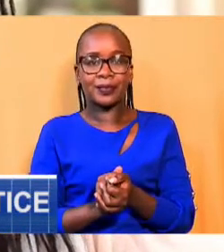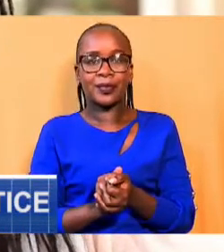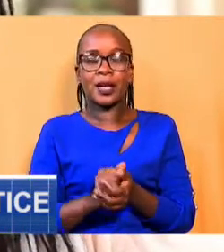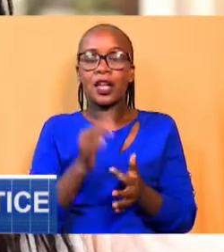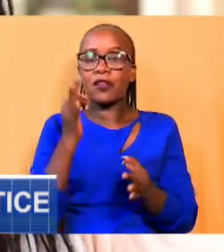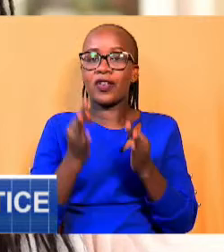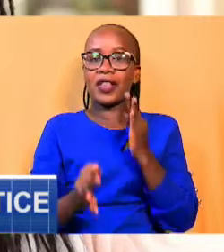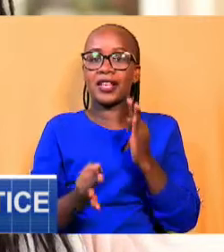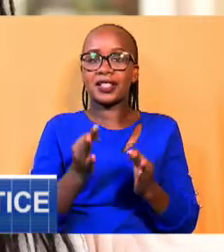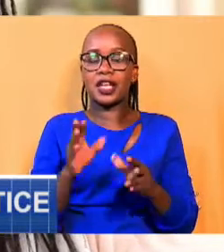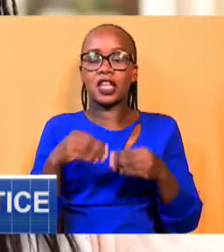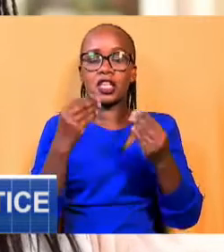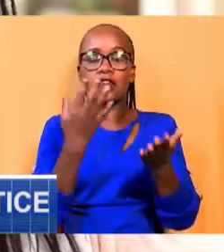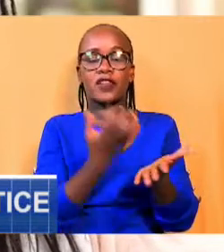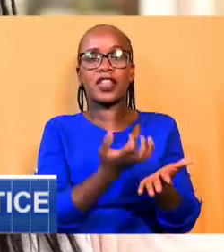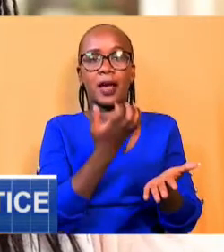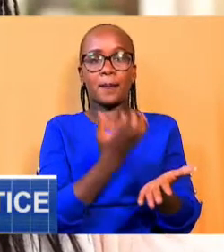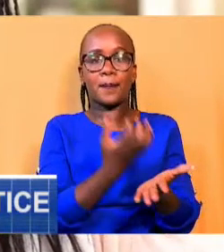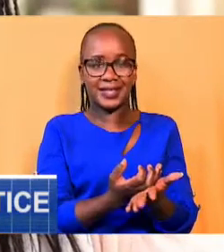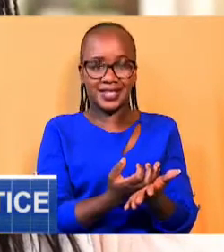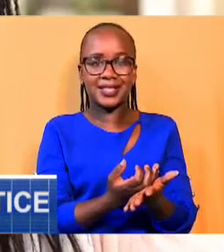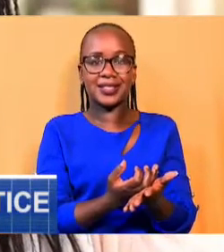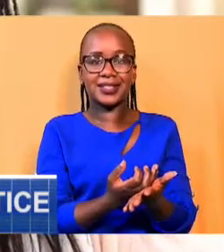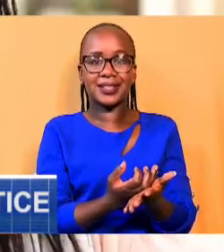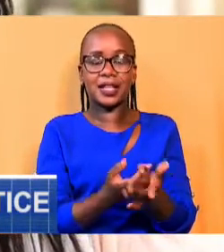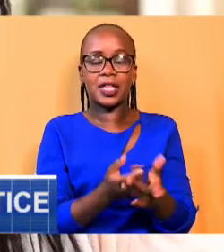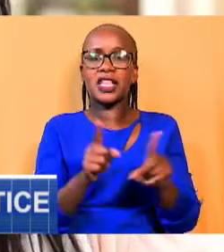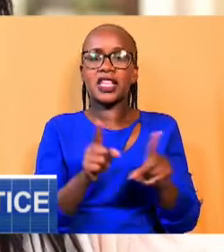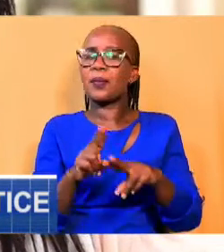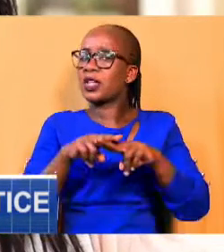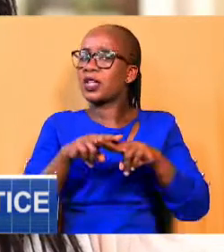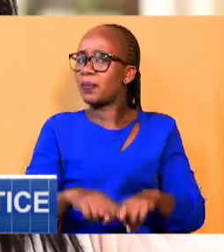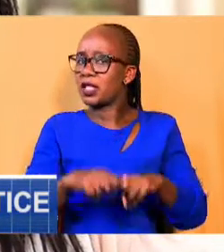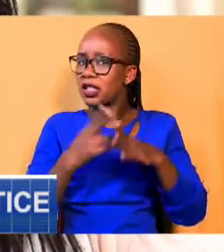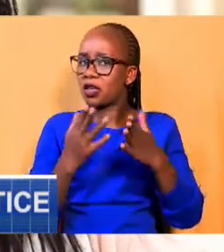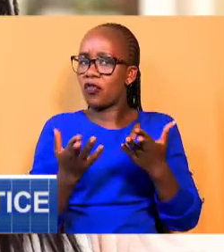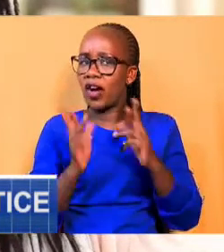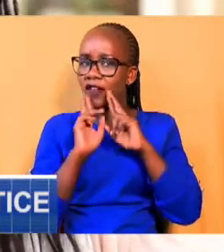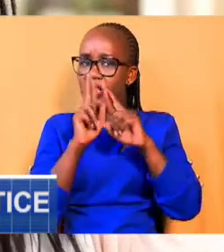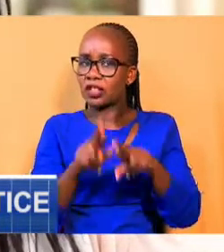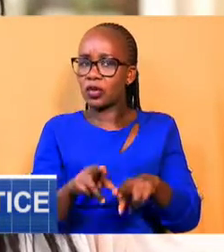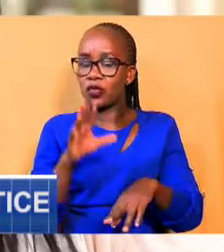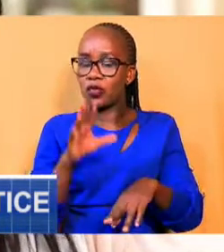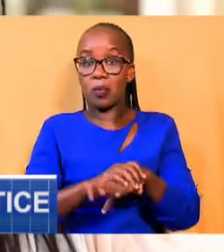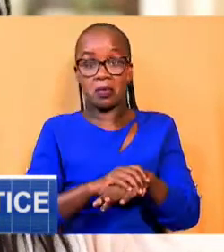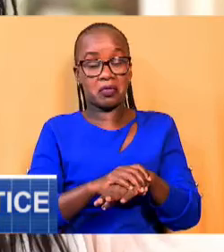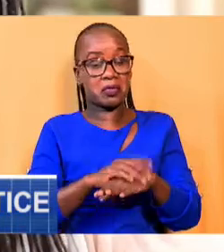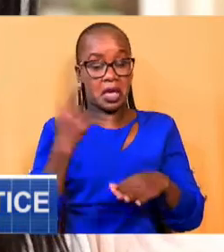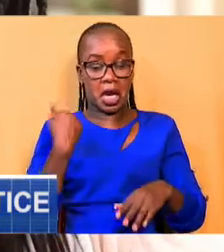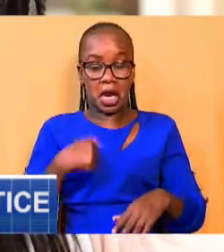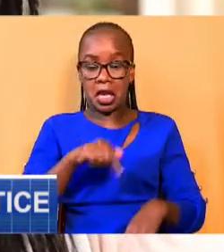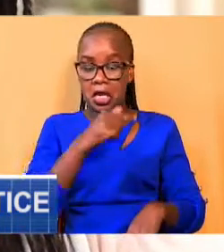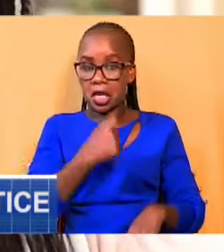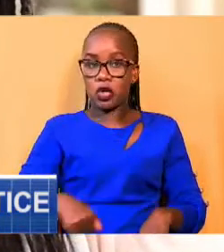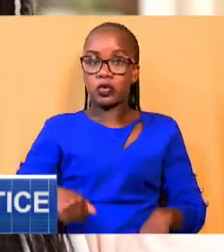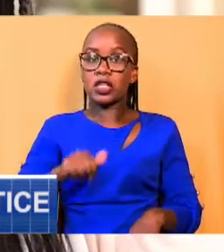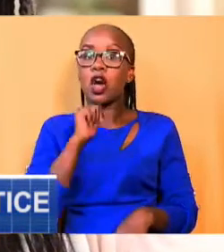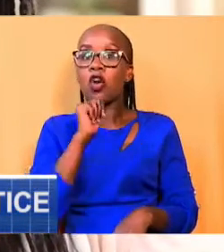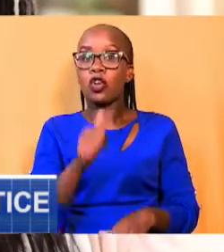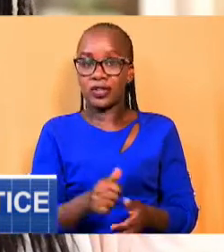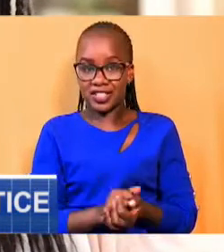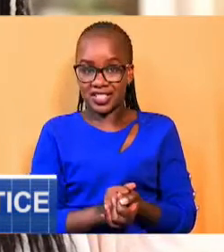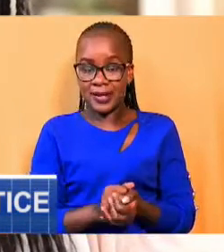Prosecutor presents his evidence, and depending on the outcome, you can be found guilty or not